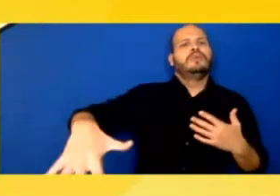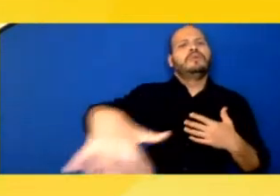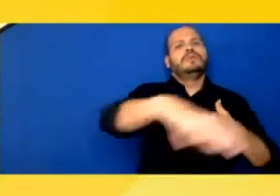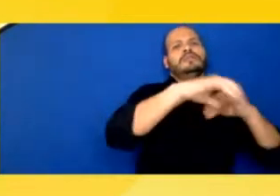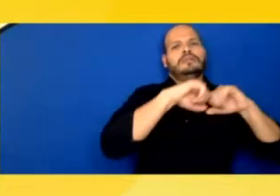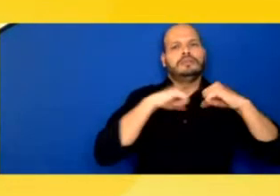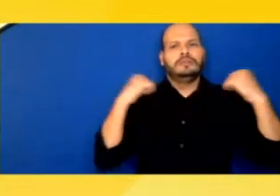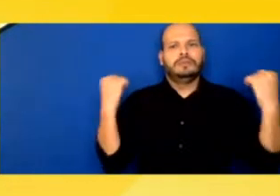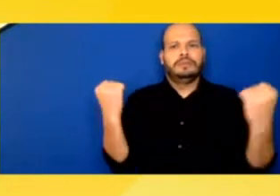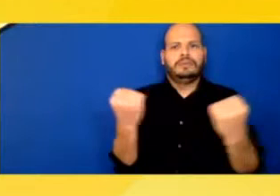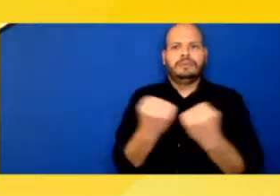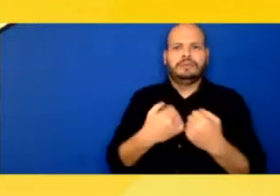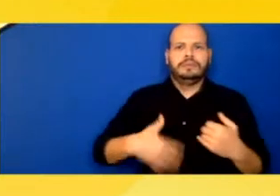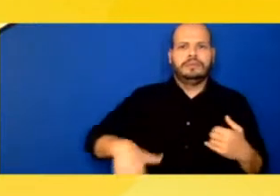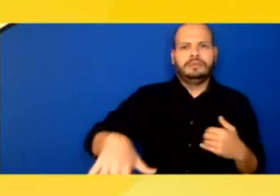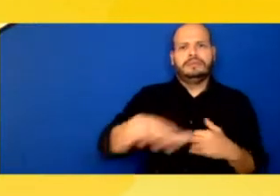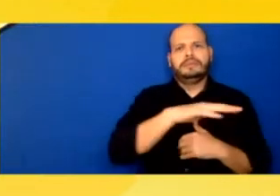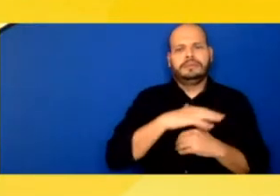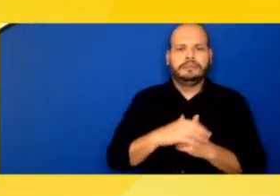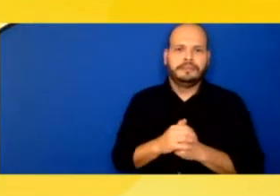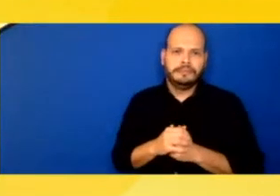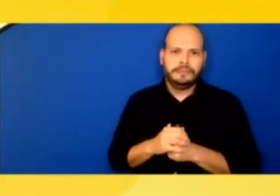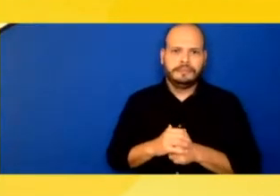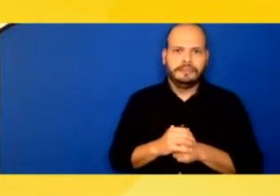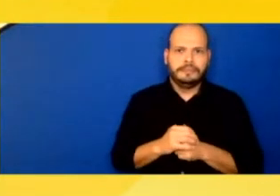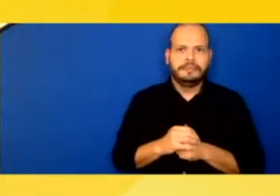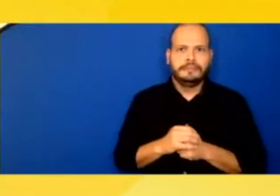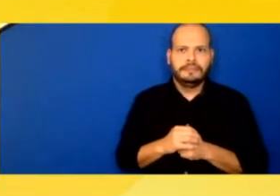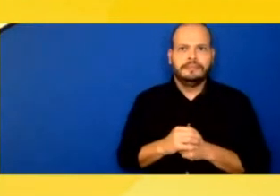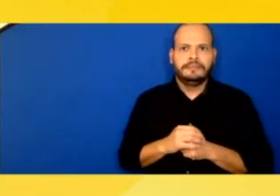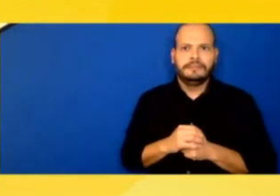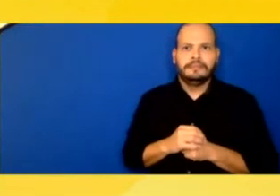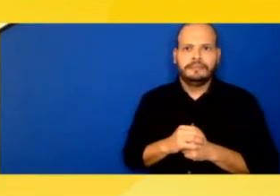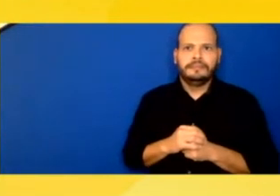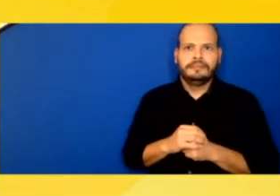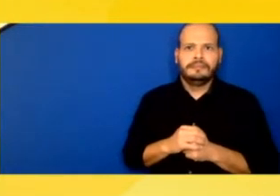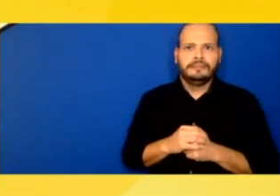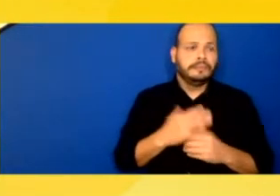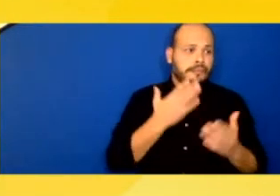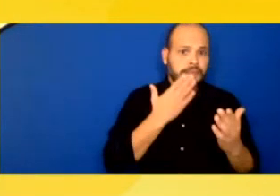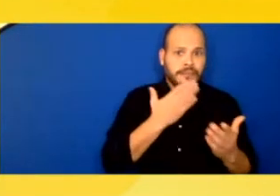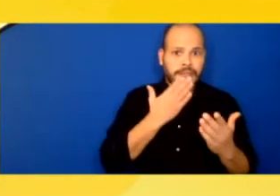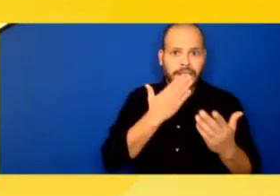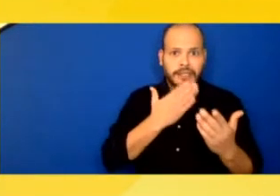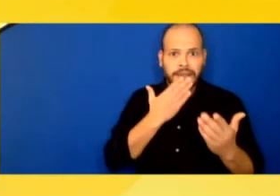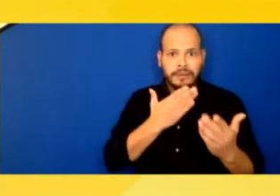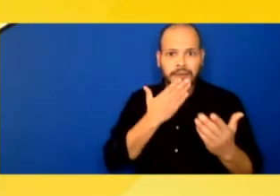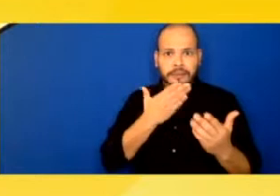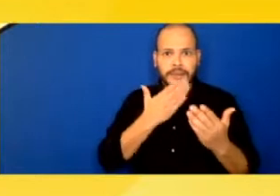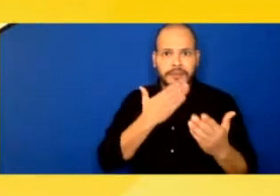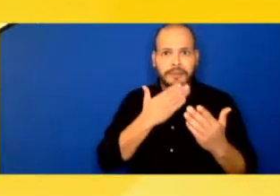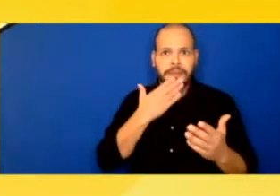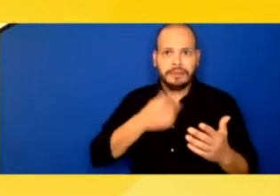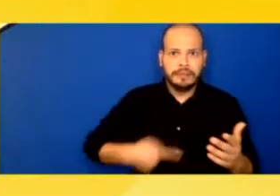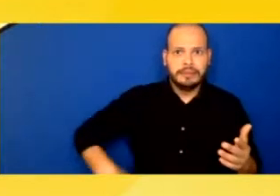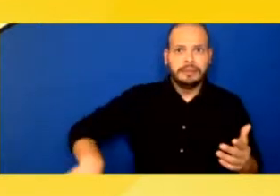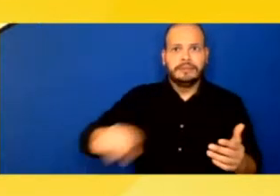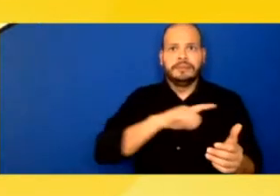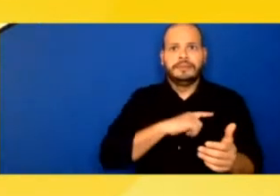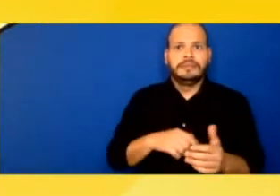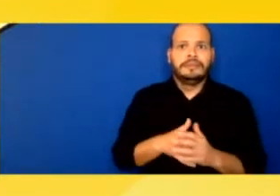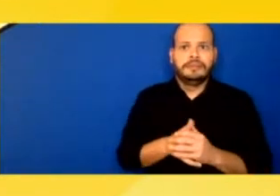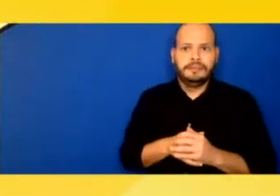Amen. Thank you. Thank you. Thank you all for joining us. Thank you, Imam Suleiman, Dr.